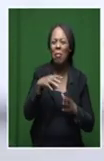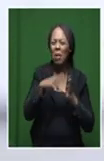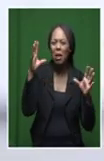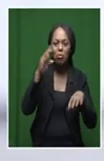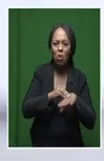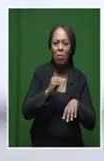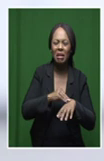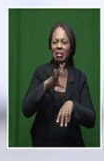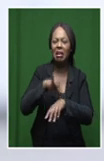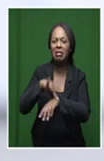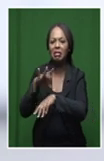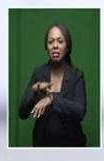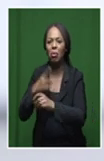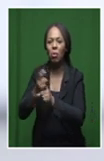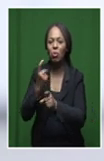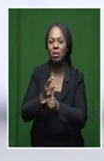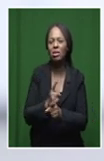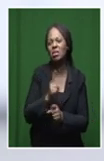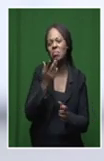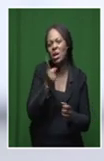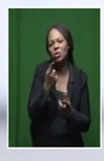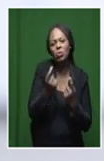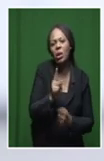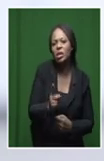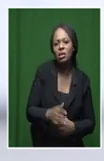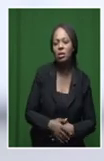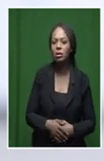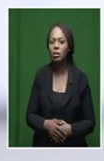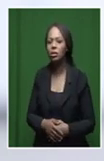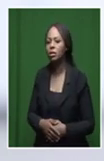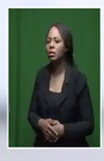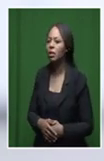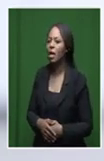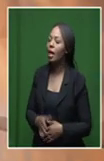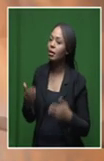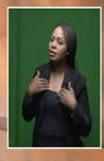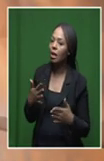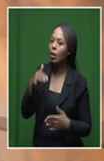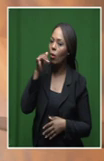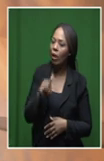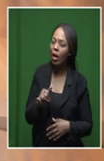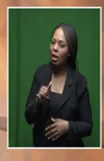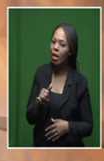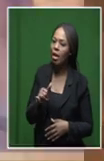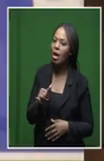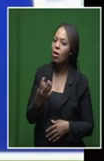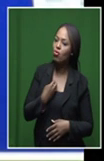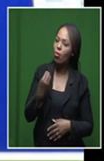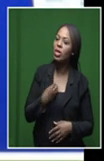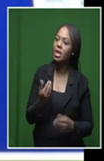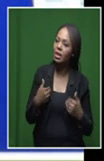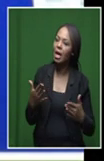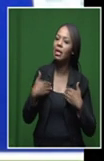problems? You know, you have to start when you're a lot younger. You have to exercise